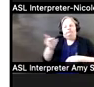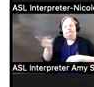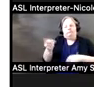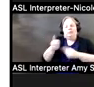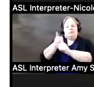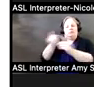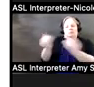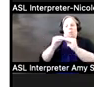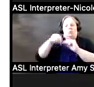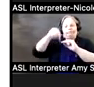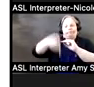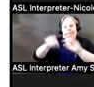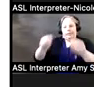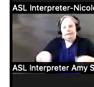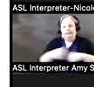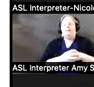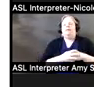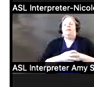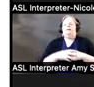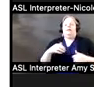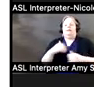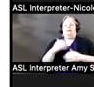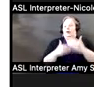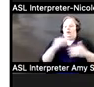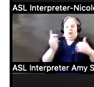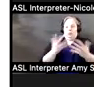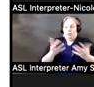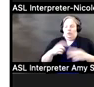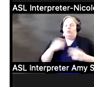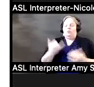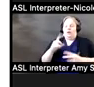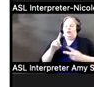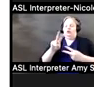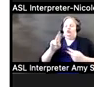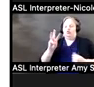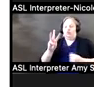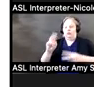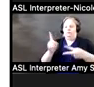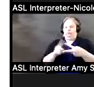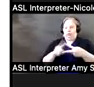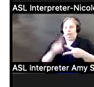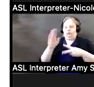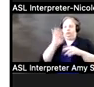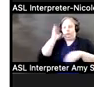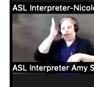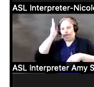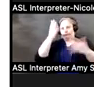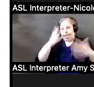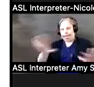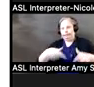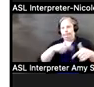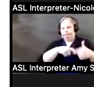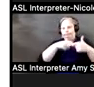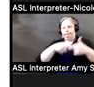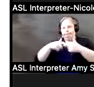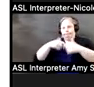themselves. And how we'll work today is Drew will go first, run through his presentation and his material with some pauses for